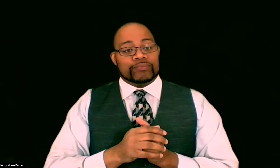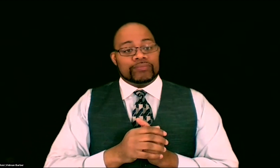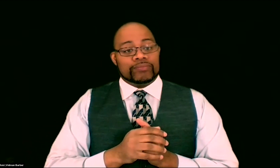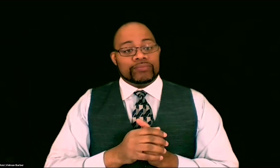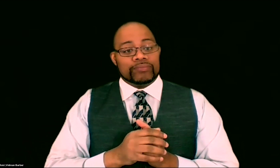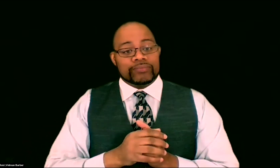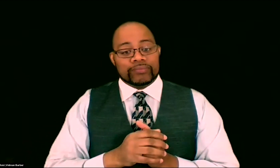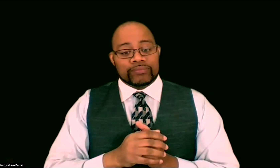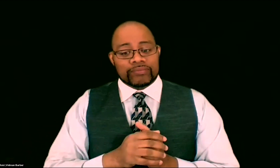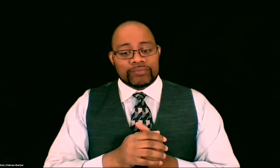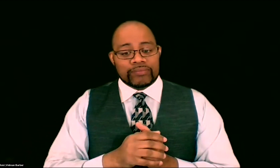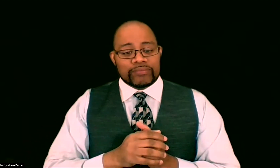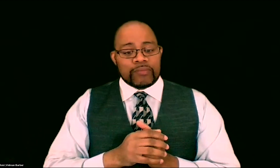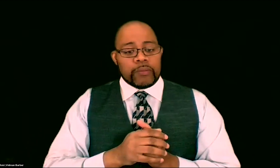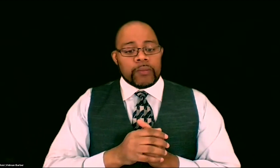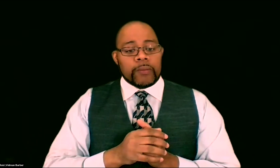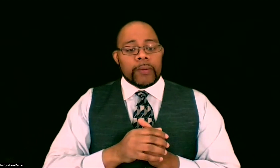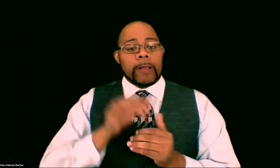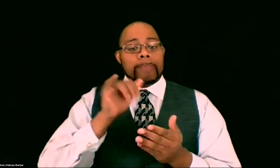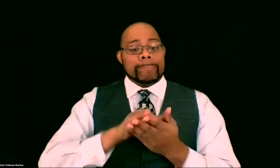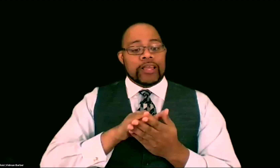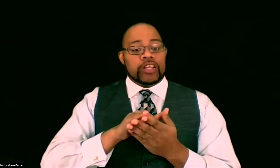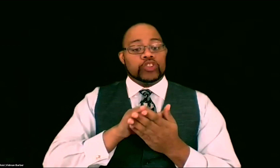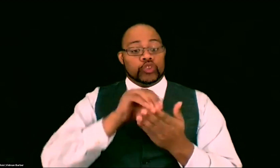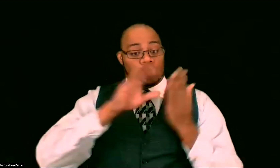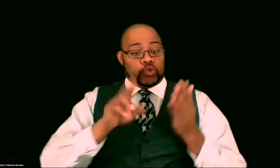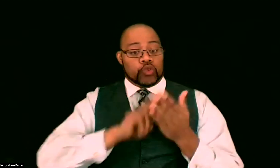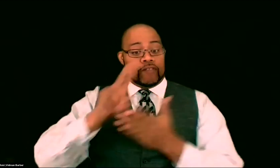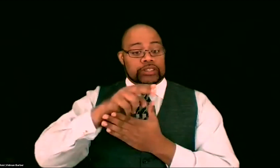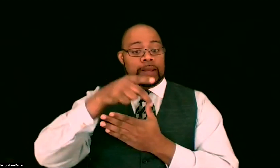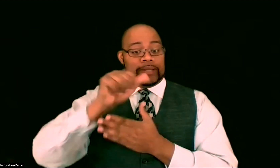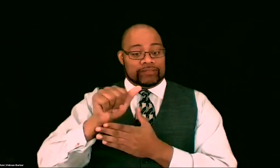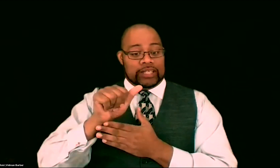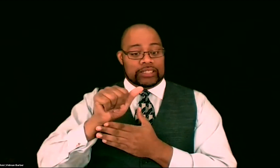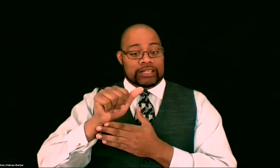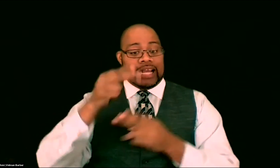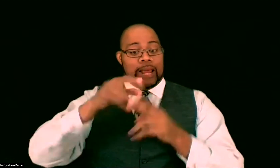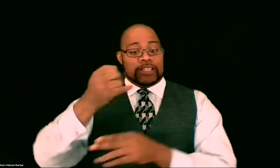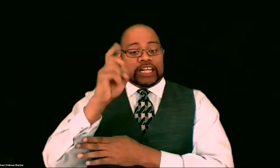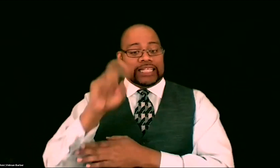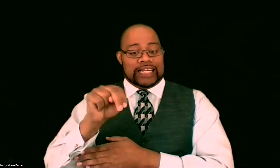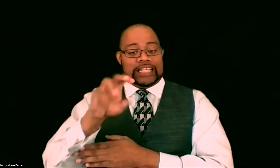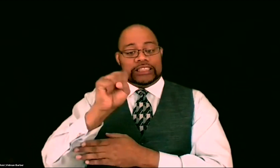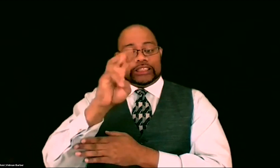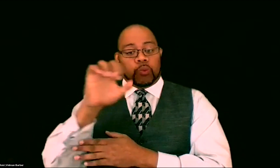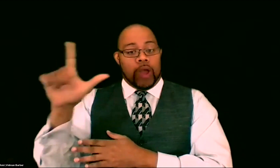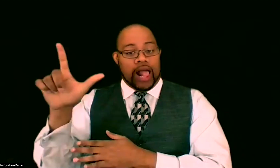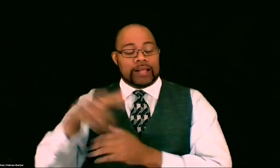Jadine Sewell, and she is a student at the University of Pennsylvania, and she's going to talk about